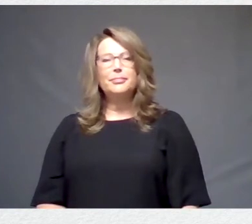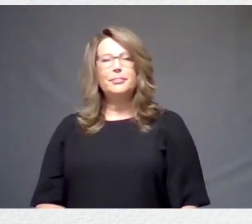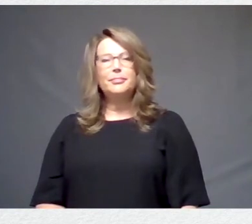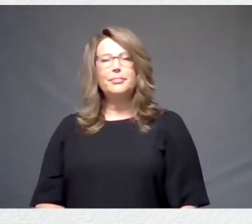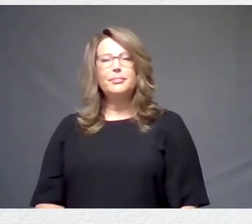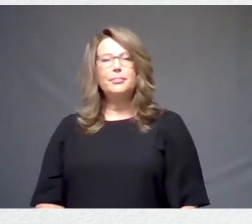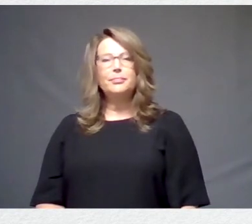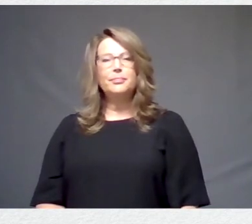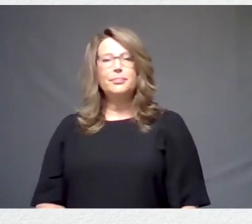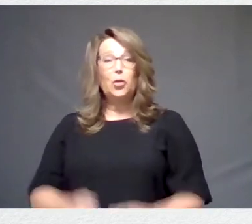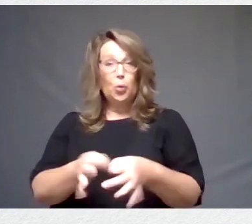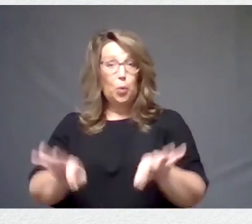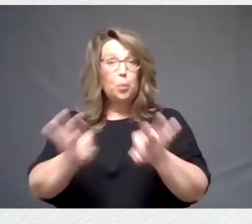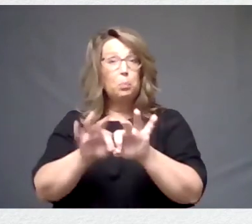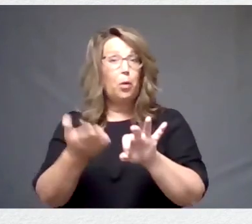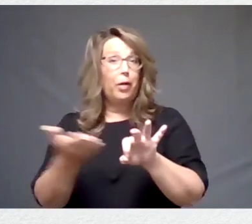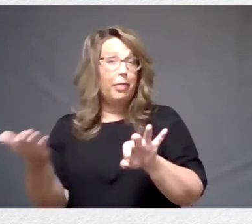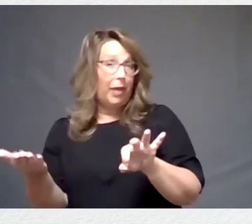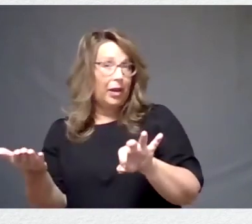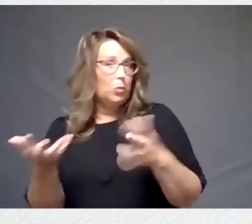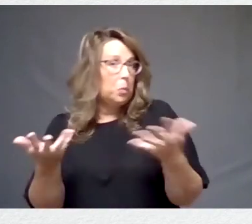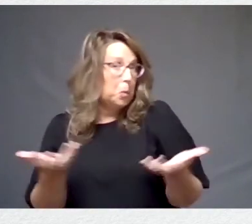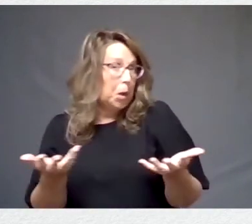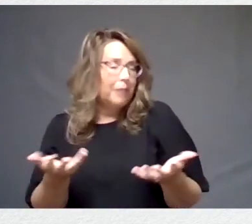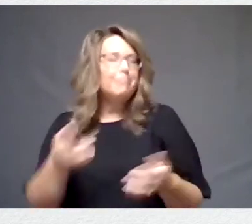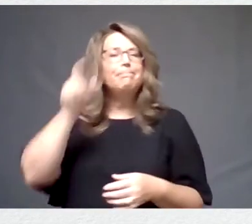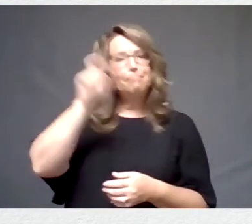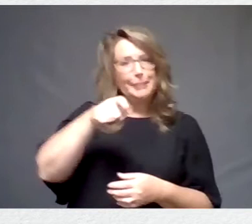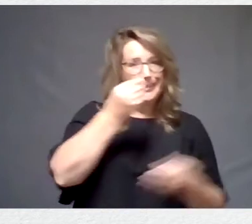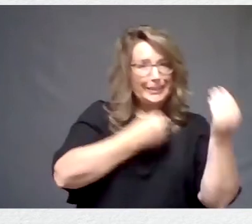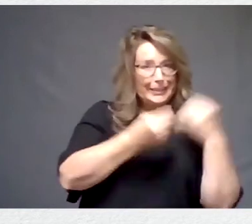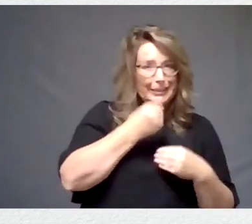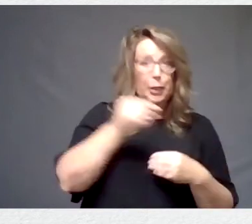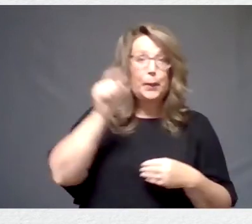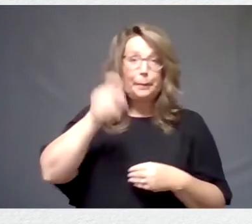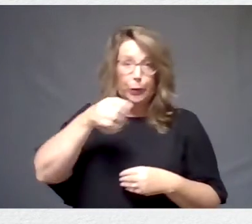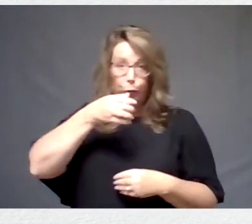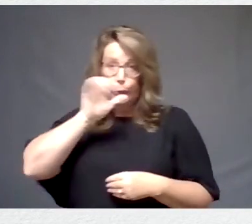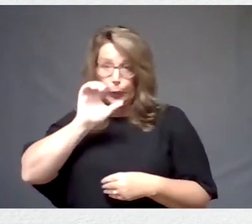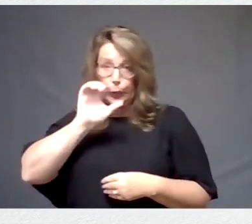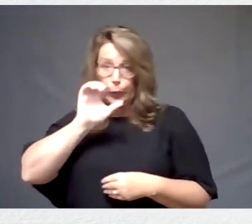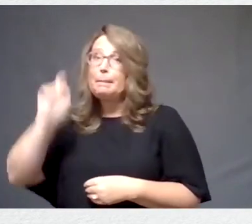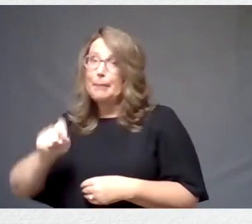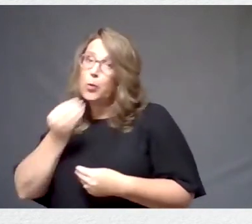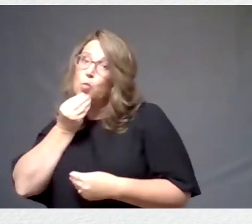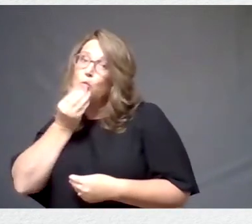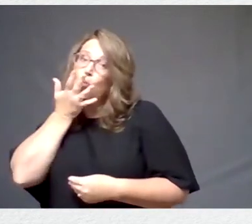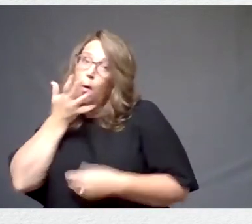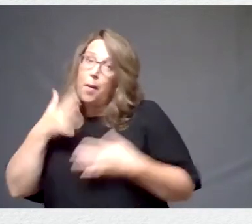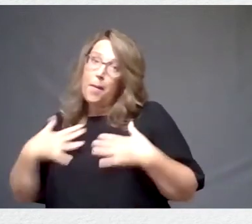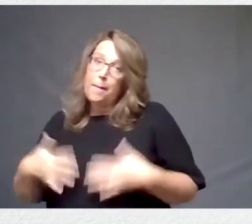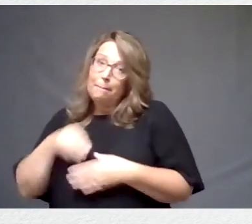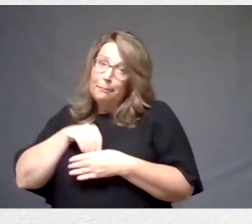The most important things for people to remember are to eat, drink, and stay warm. Lo más